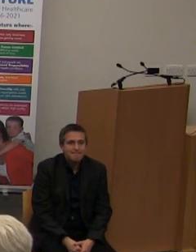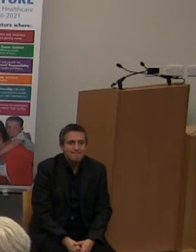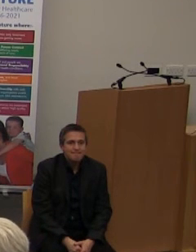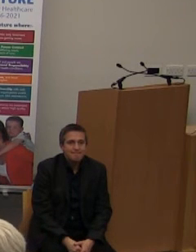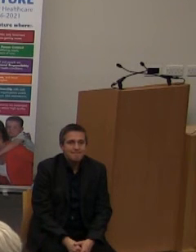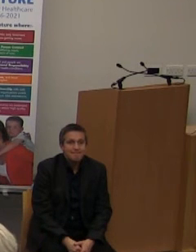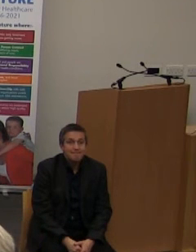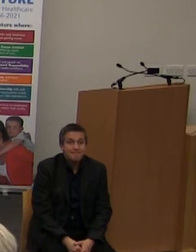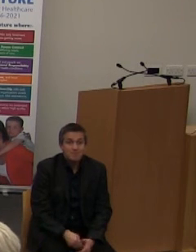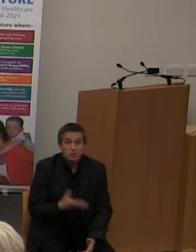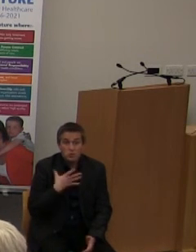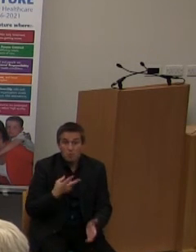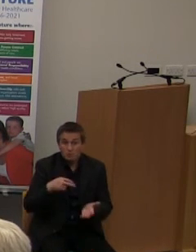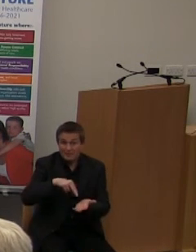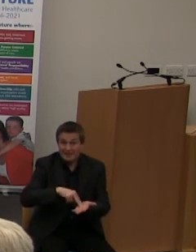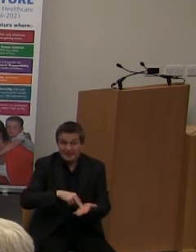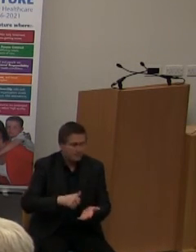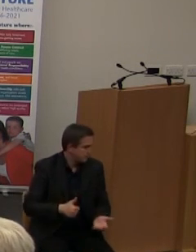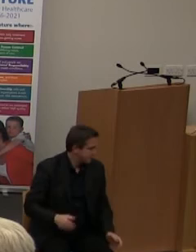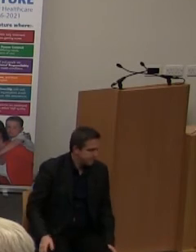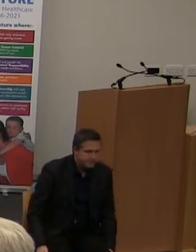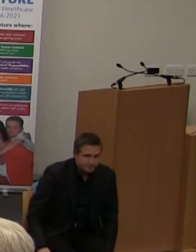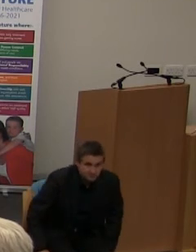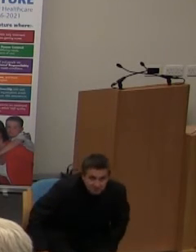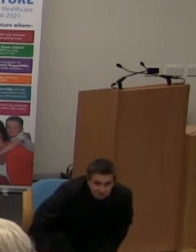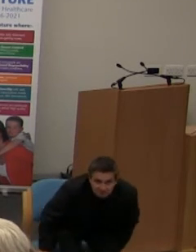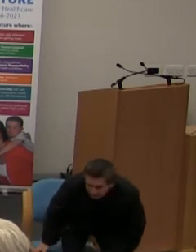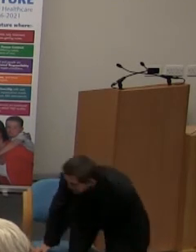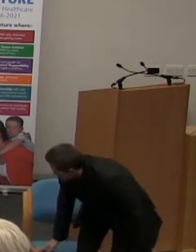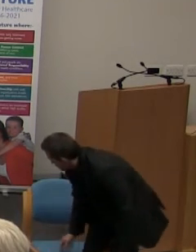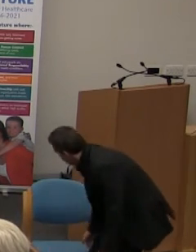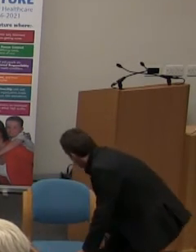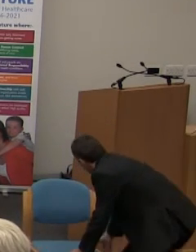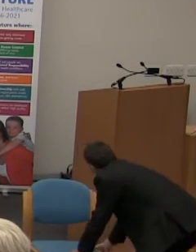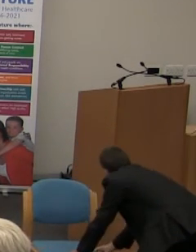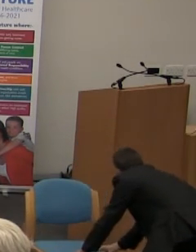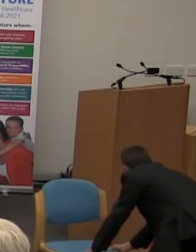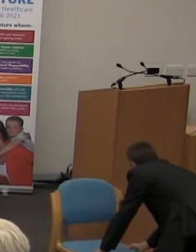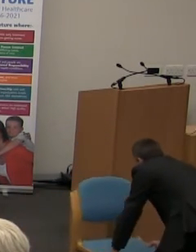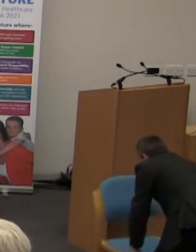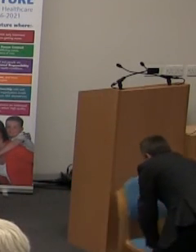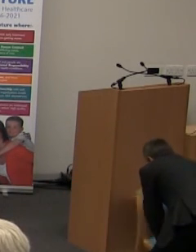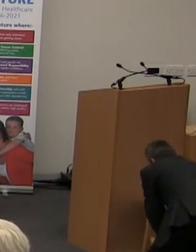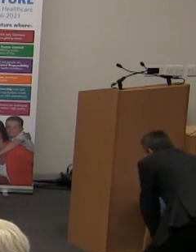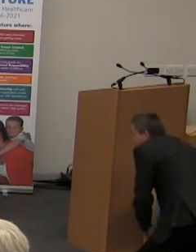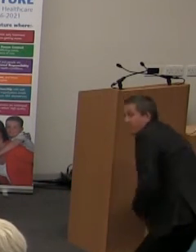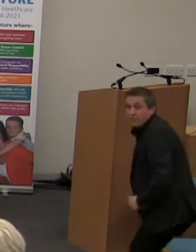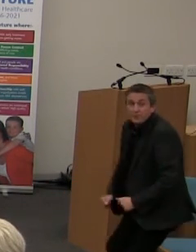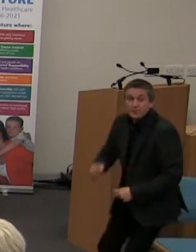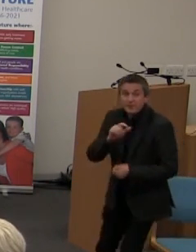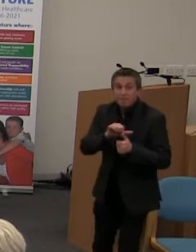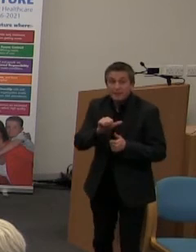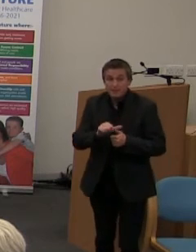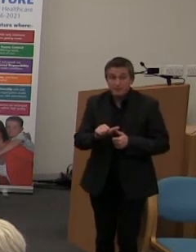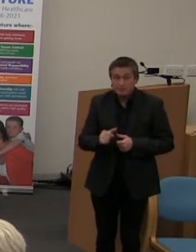Thank you. How much time and money is spent on medical research at